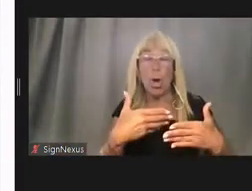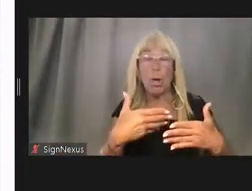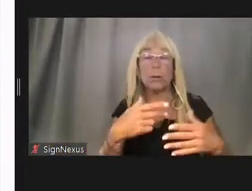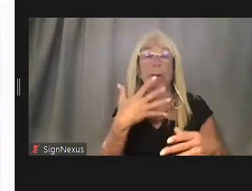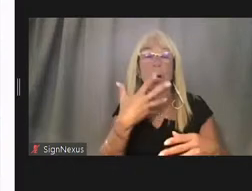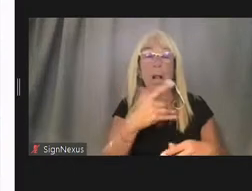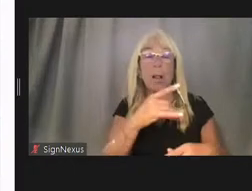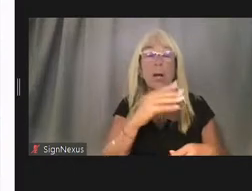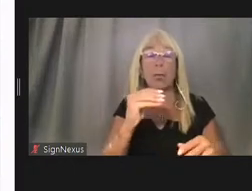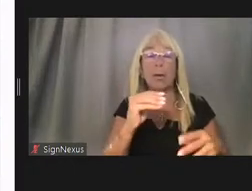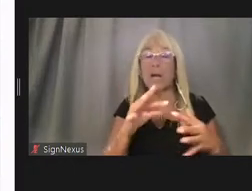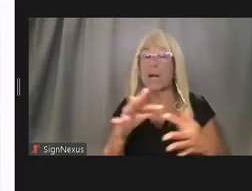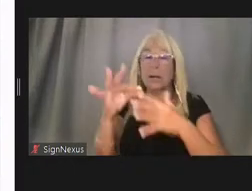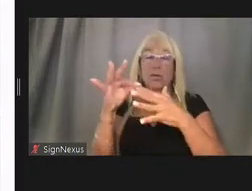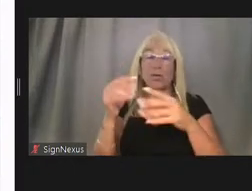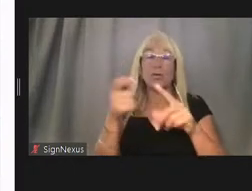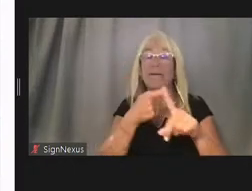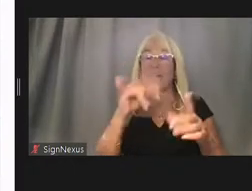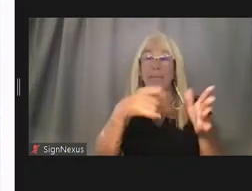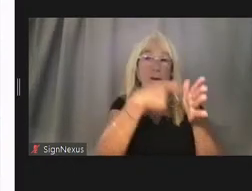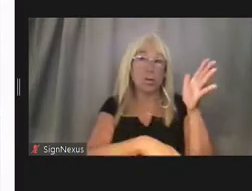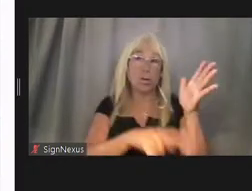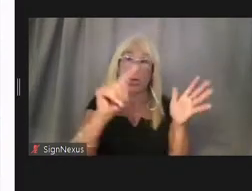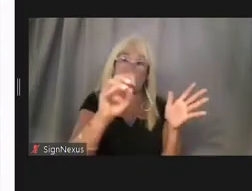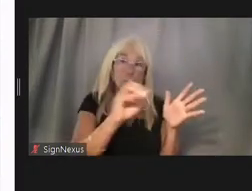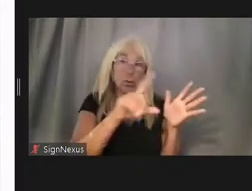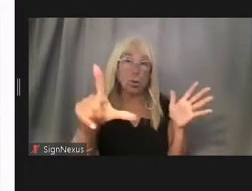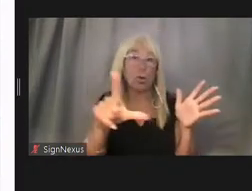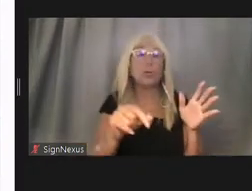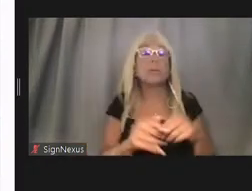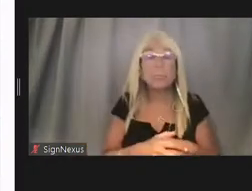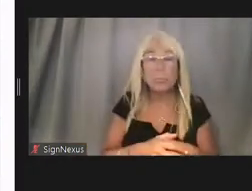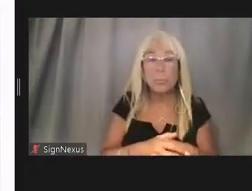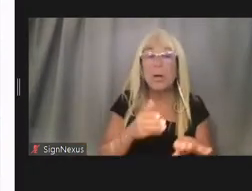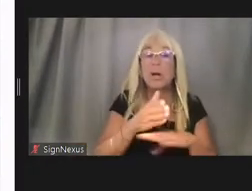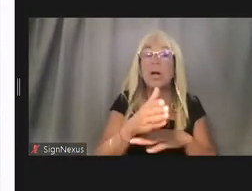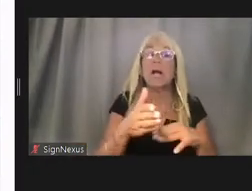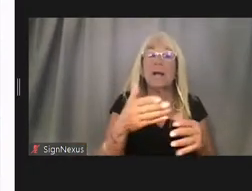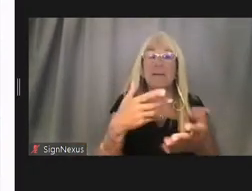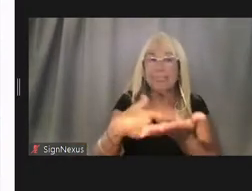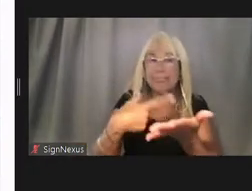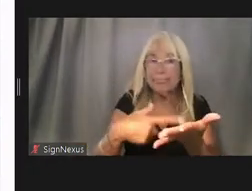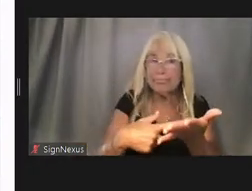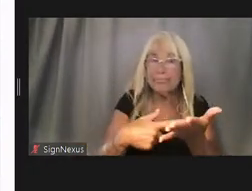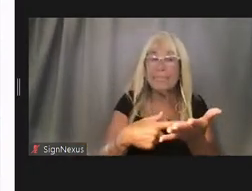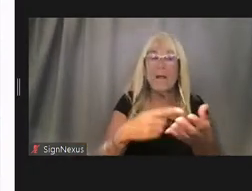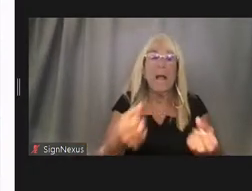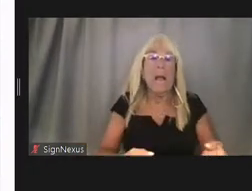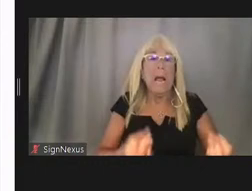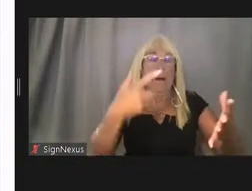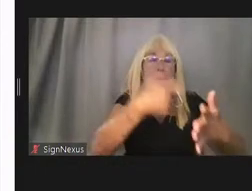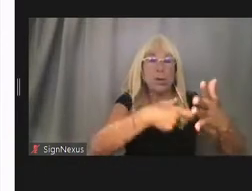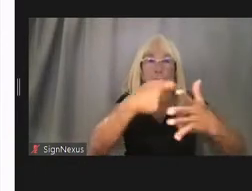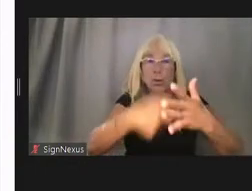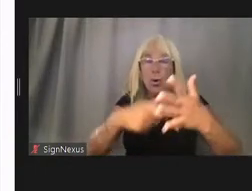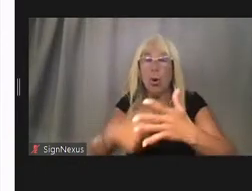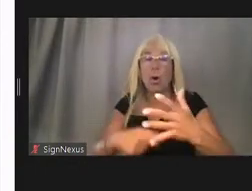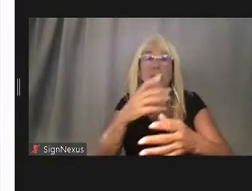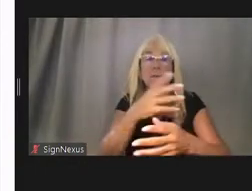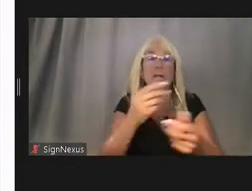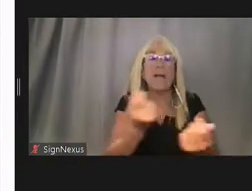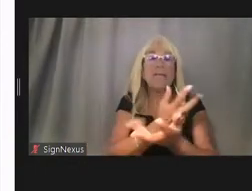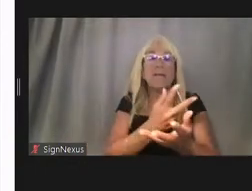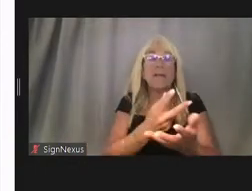would be excluded from the toll after covering the project related capital and operating expenses Revenue collected